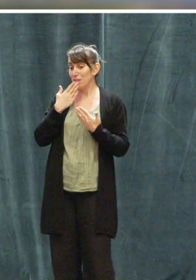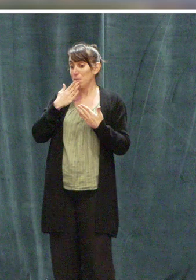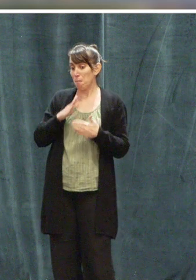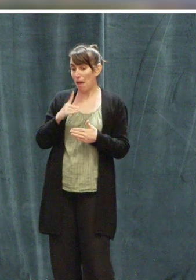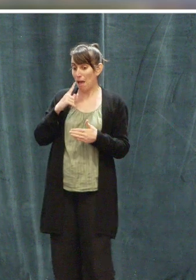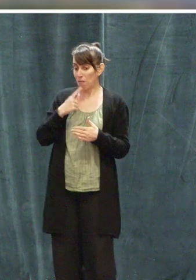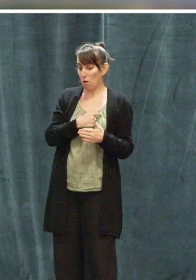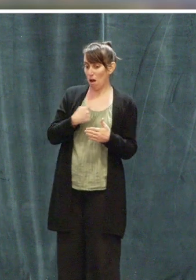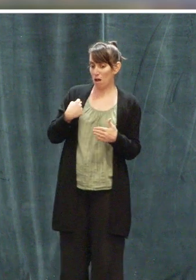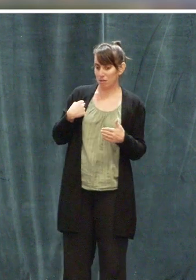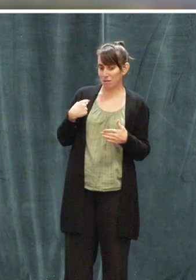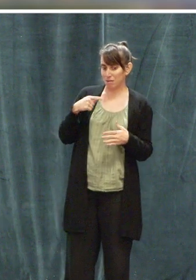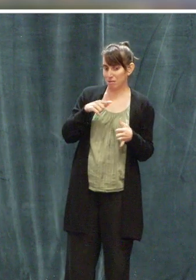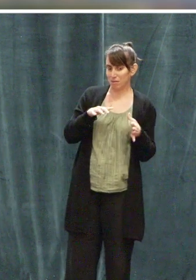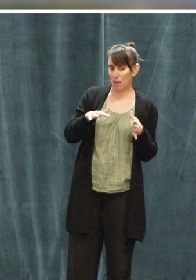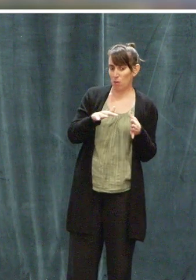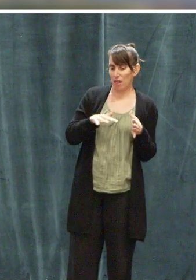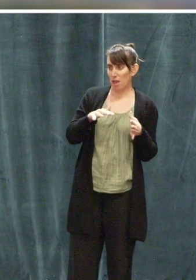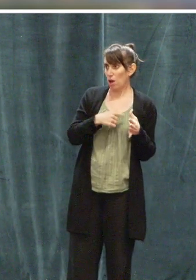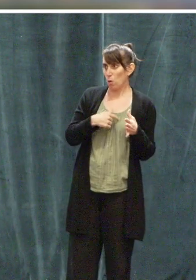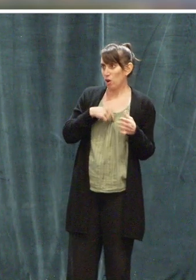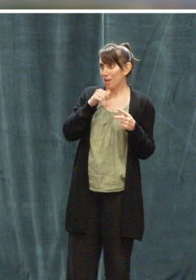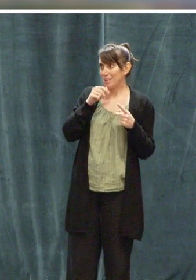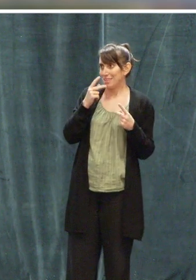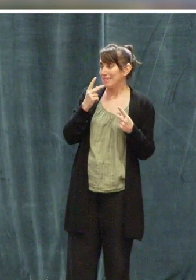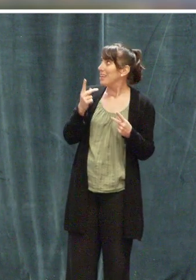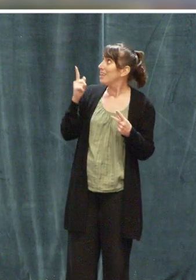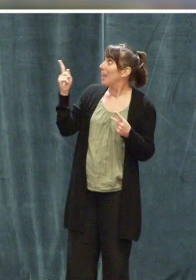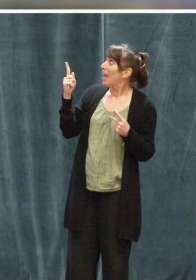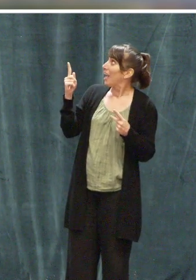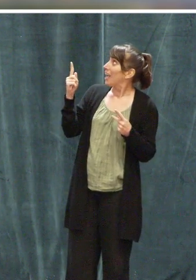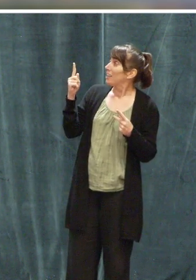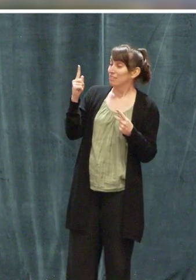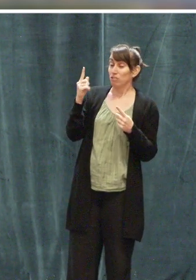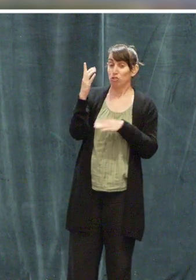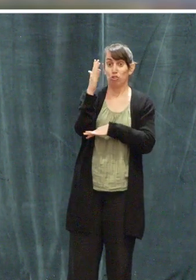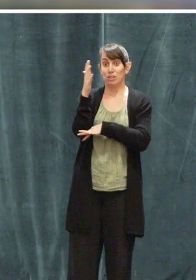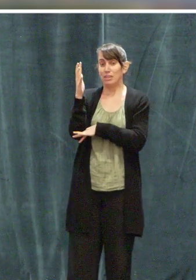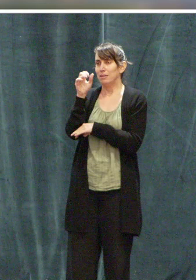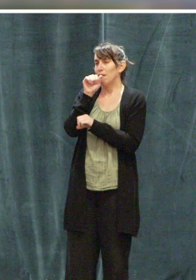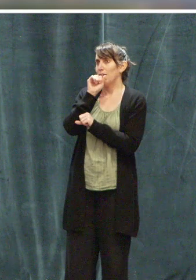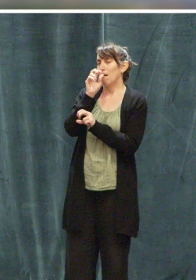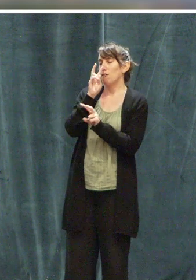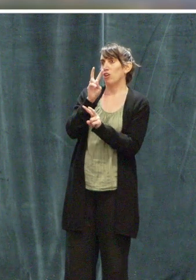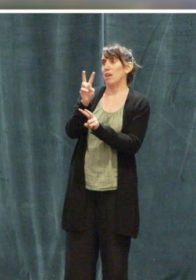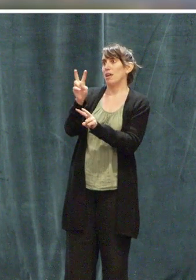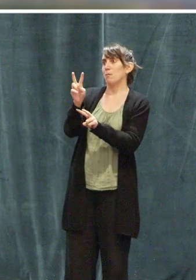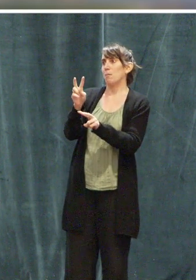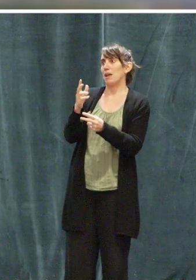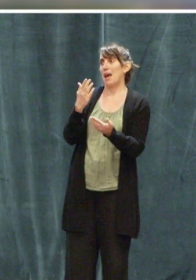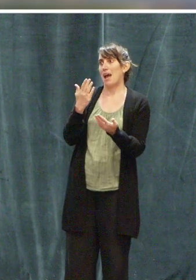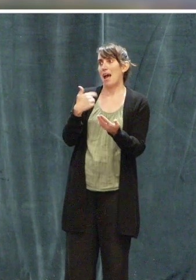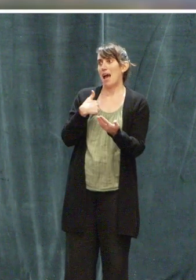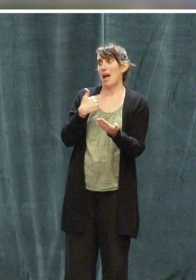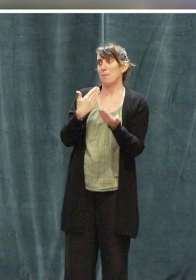us down there, okay? And we're not going to see any of this greenery. I love looking at these pictures. It's beautiful, but I may not be alive